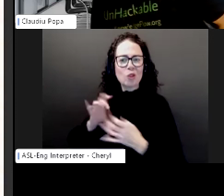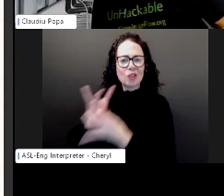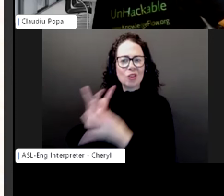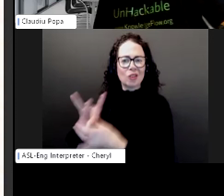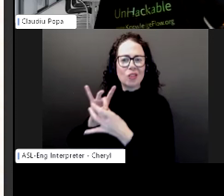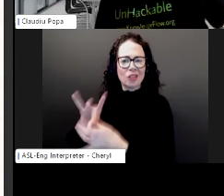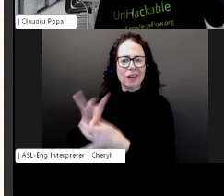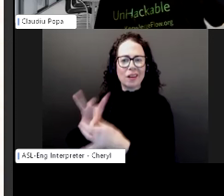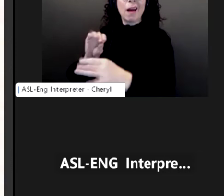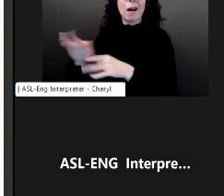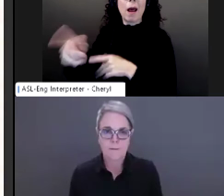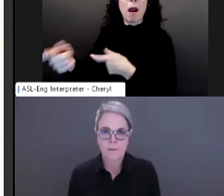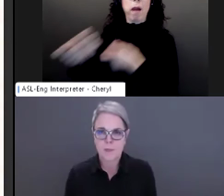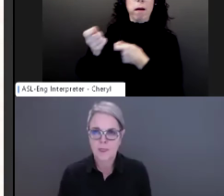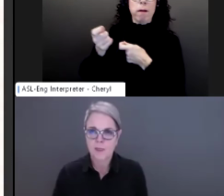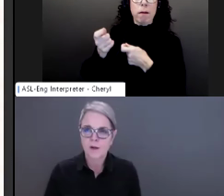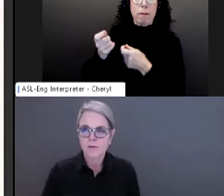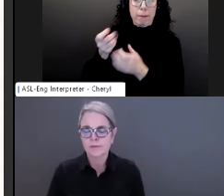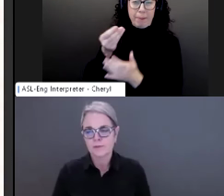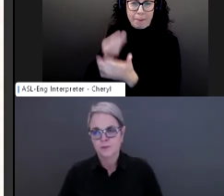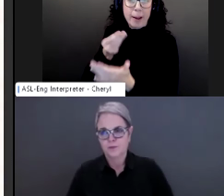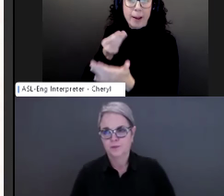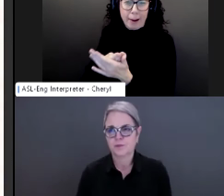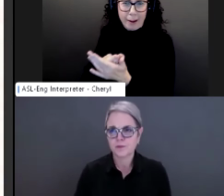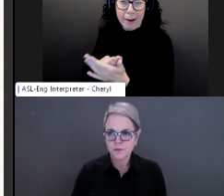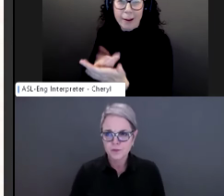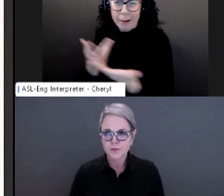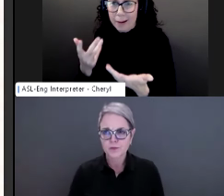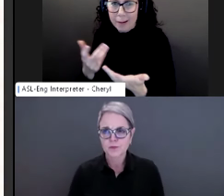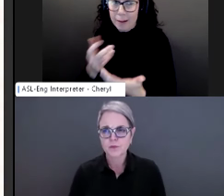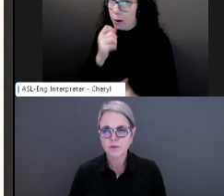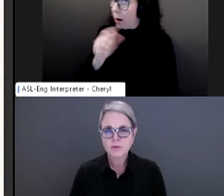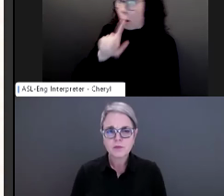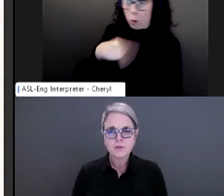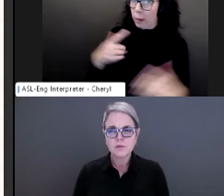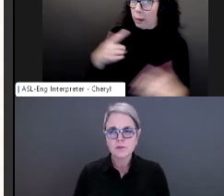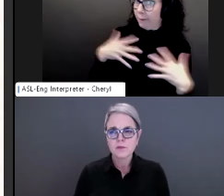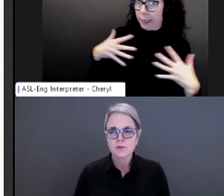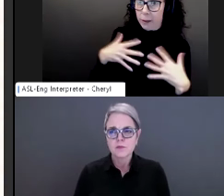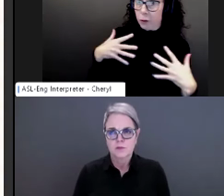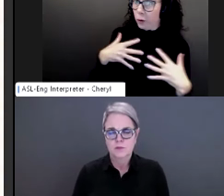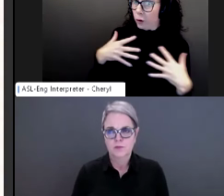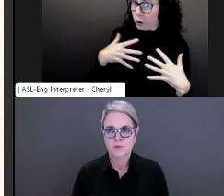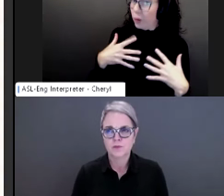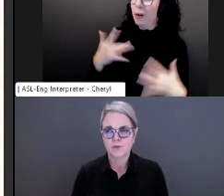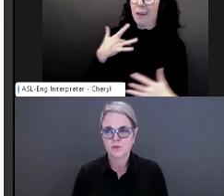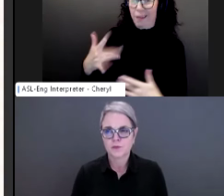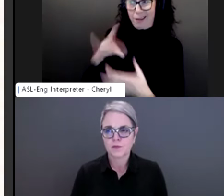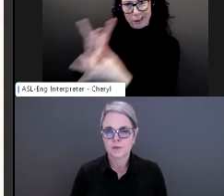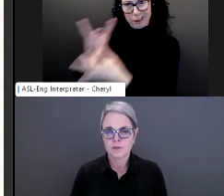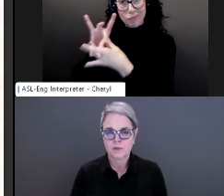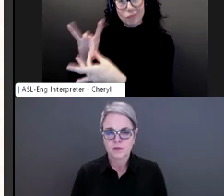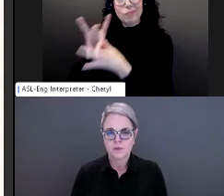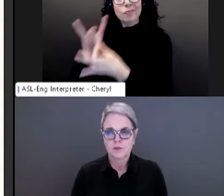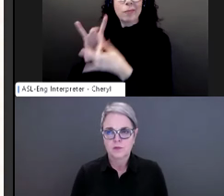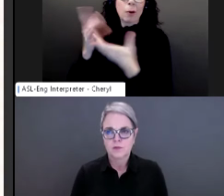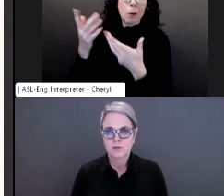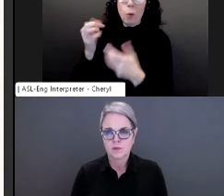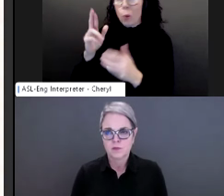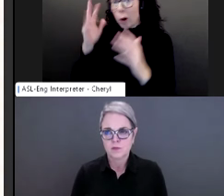impulses that people are likely to fall for, not just fear, right? The various flavors of anxiety